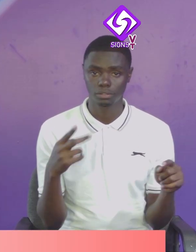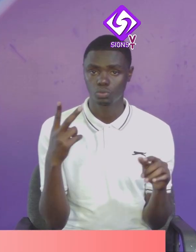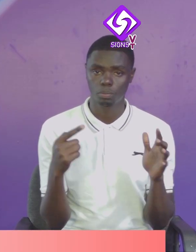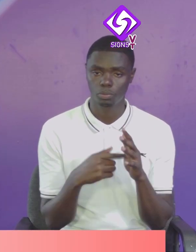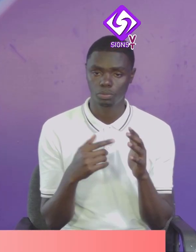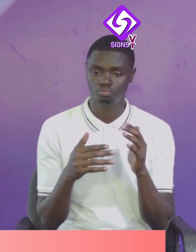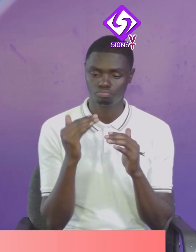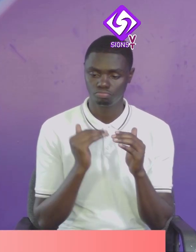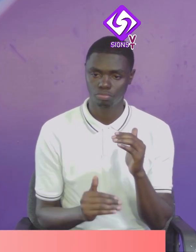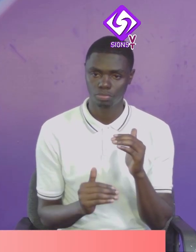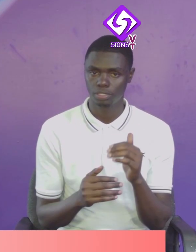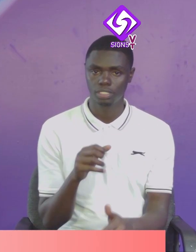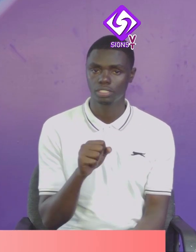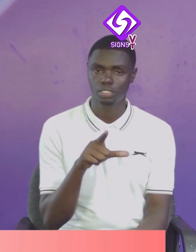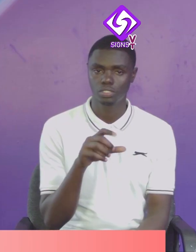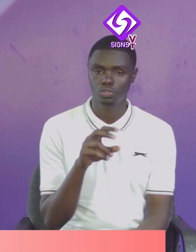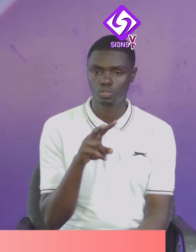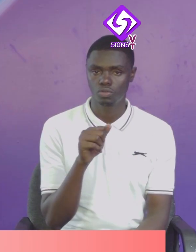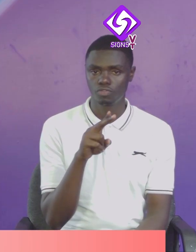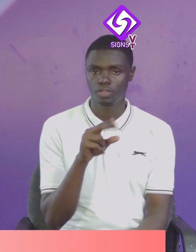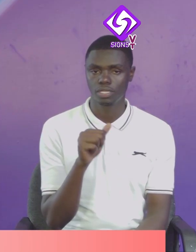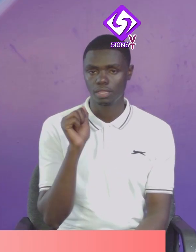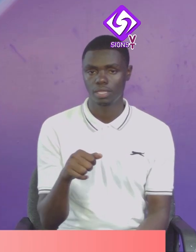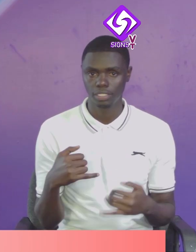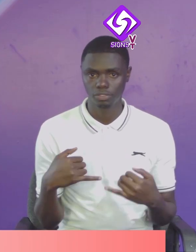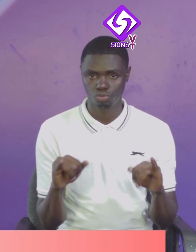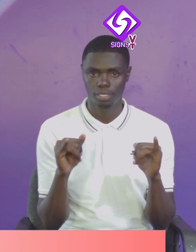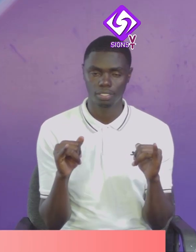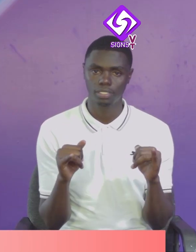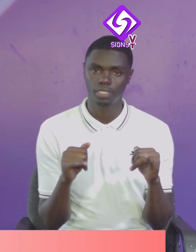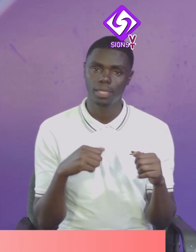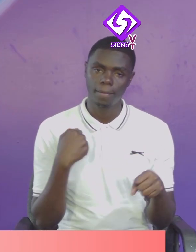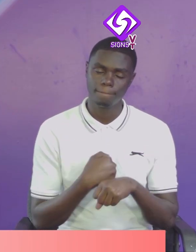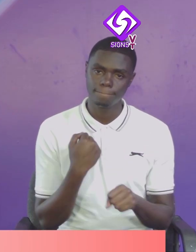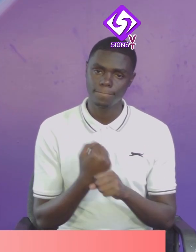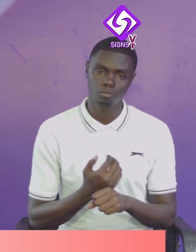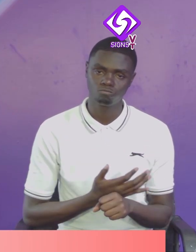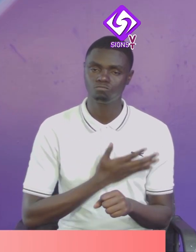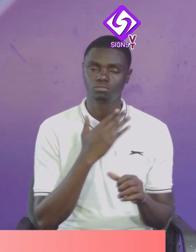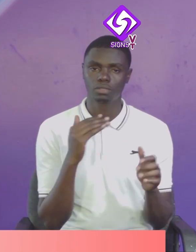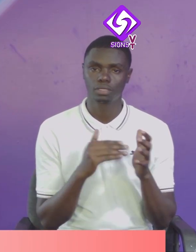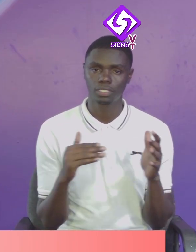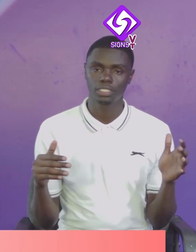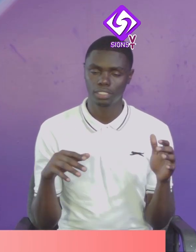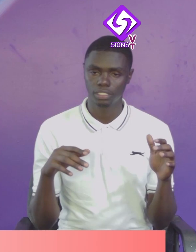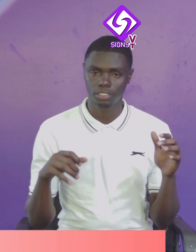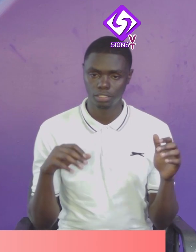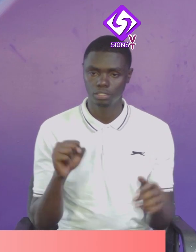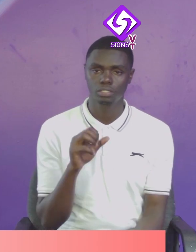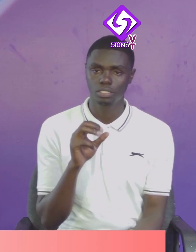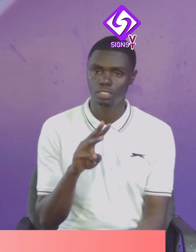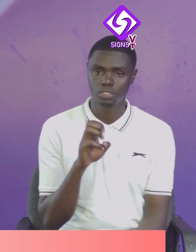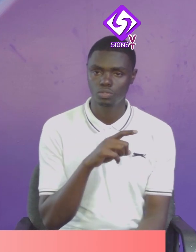behind Slovenia. They can try and to cause maybe an upset against Switzerland